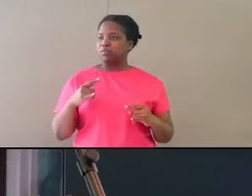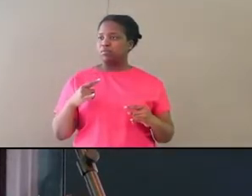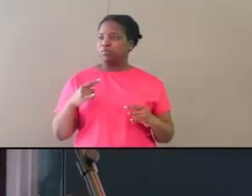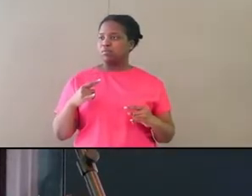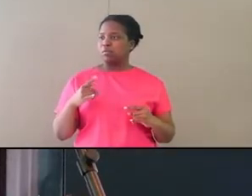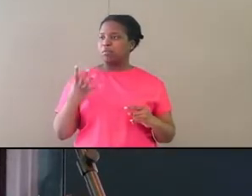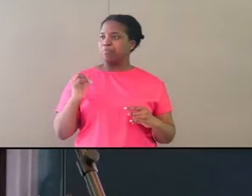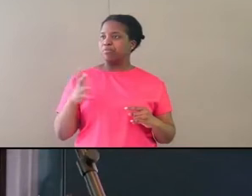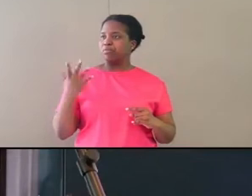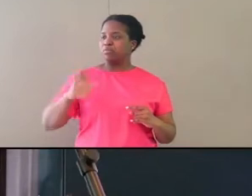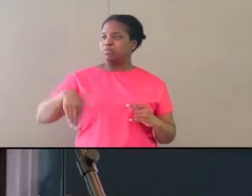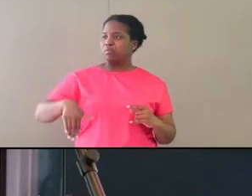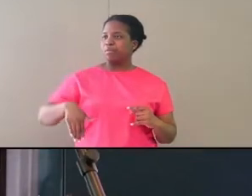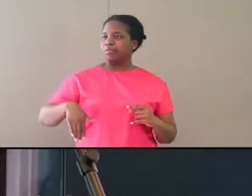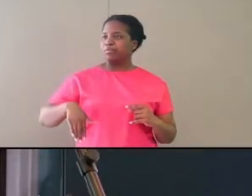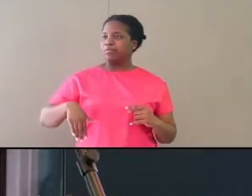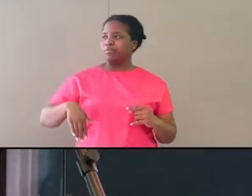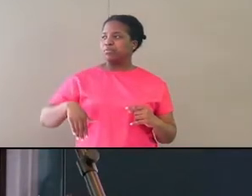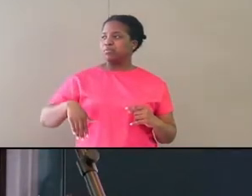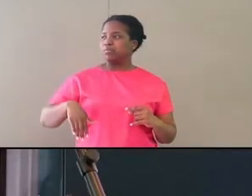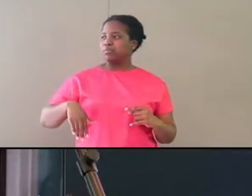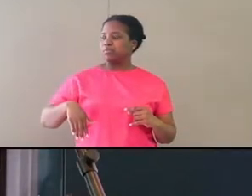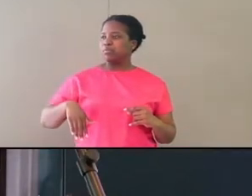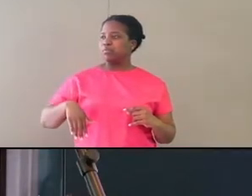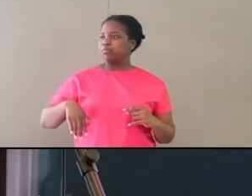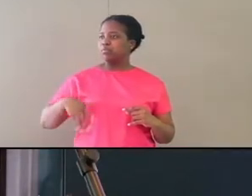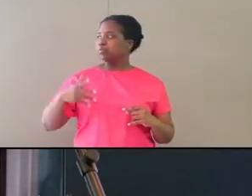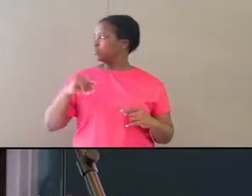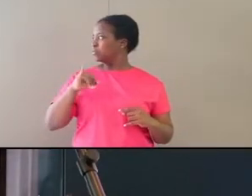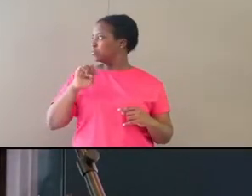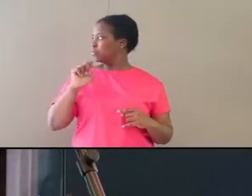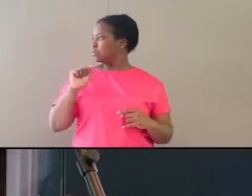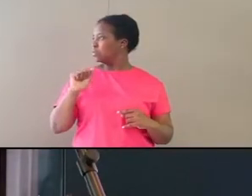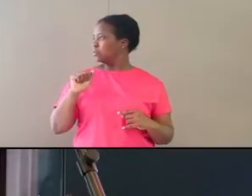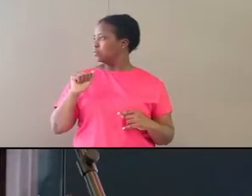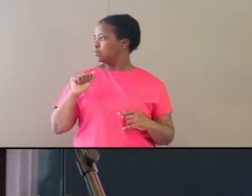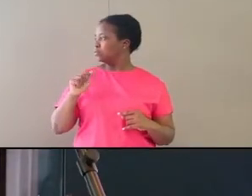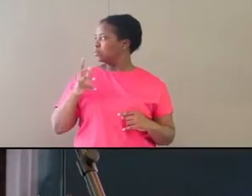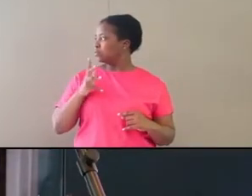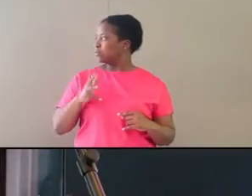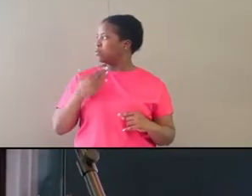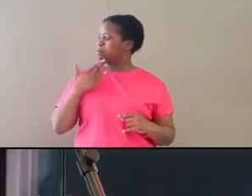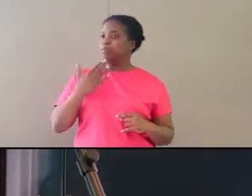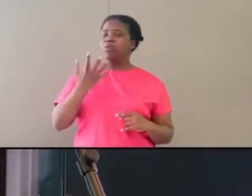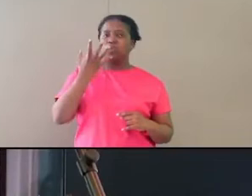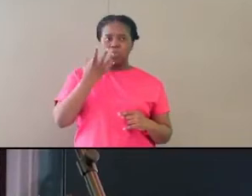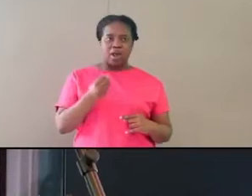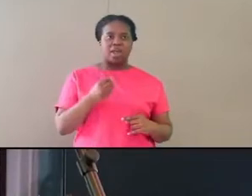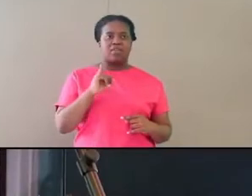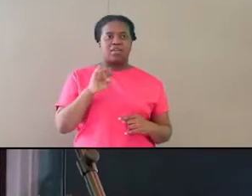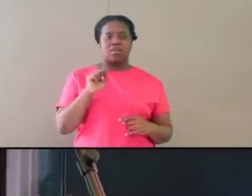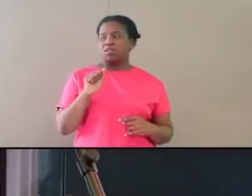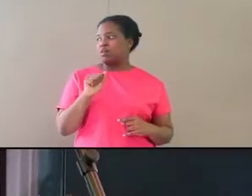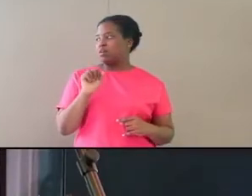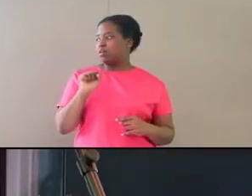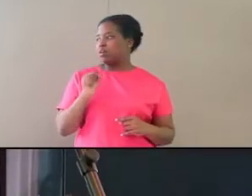they don't have it yet okay Isabella I want to acknowledge though that we do have a message